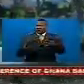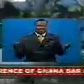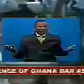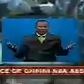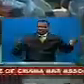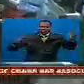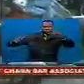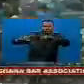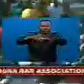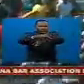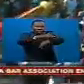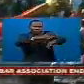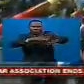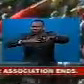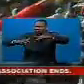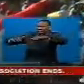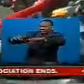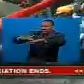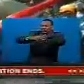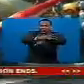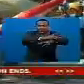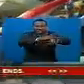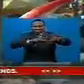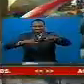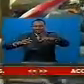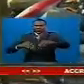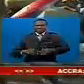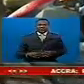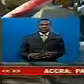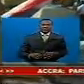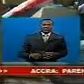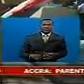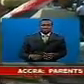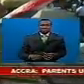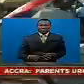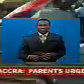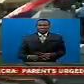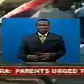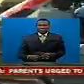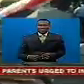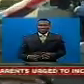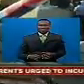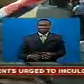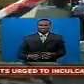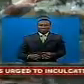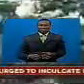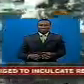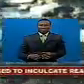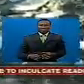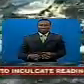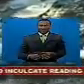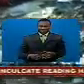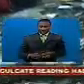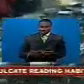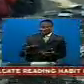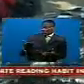This has caused serious pedestrian traffic, so much so that pedestrians compete with vehicles along the road. These